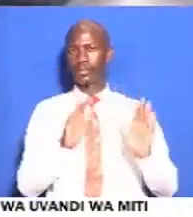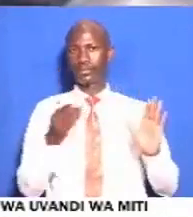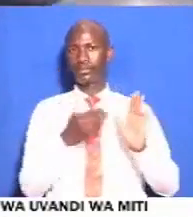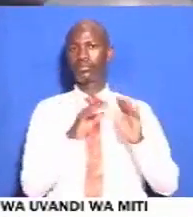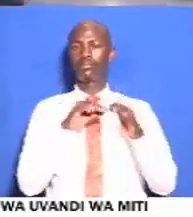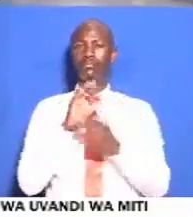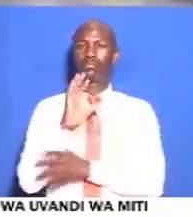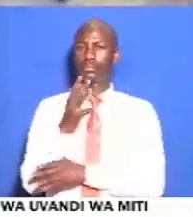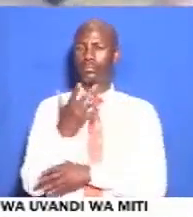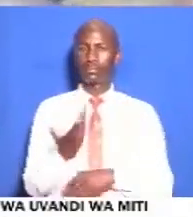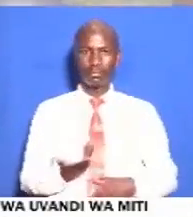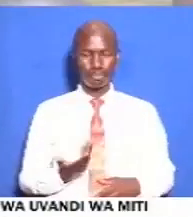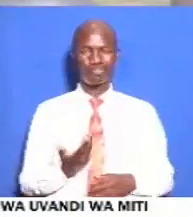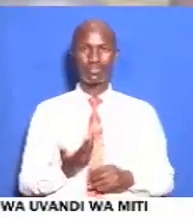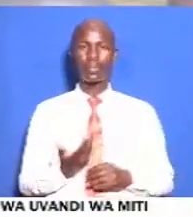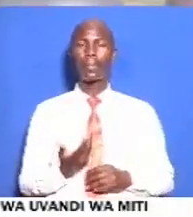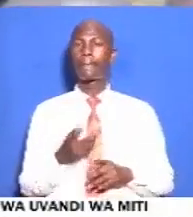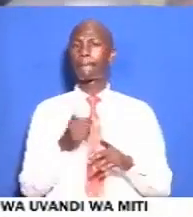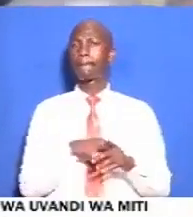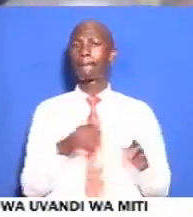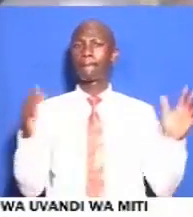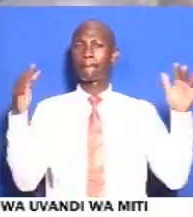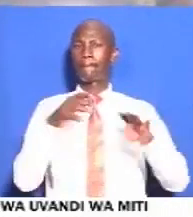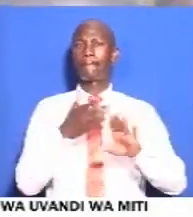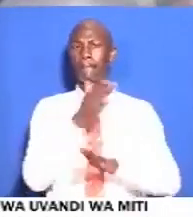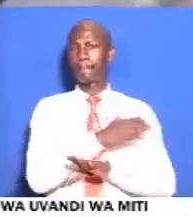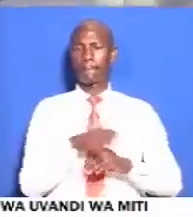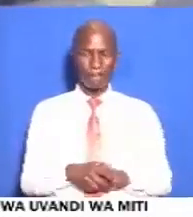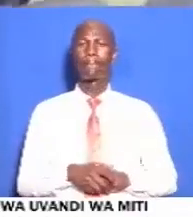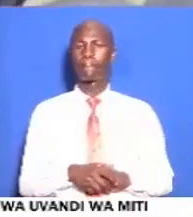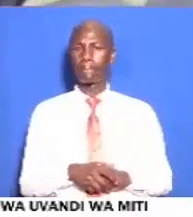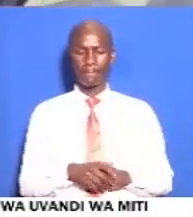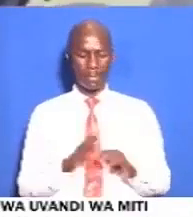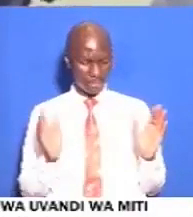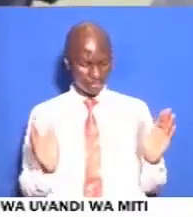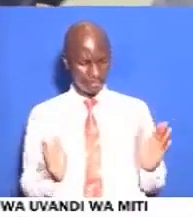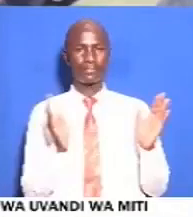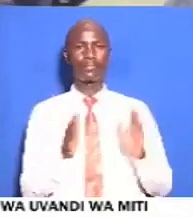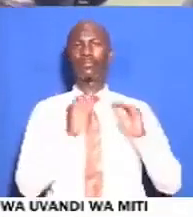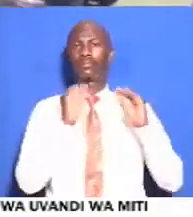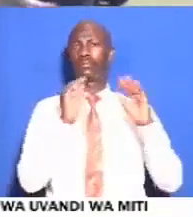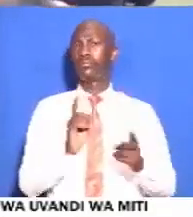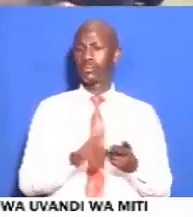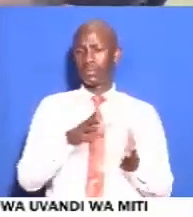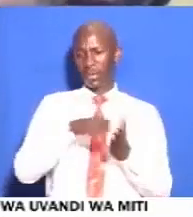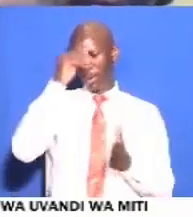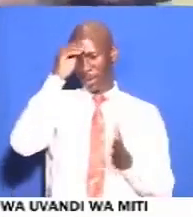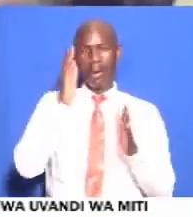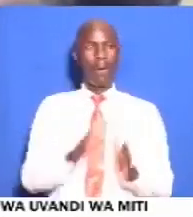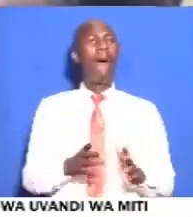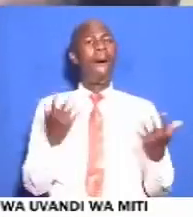trees. Just from the summit that we had the other day, we are aimed as teachers as